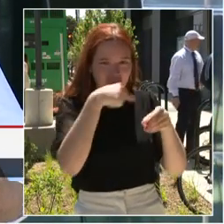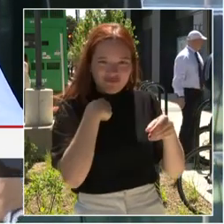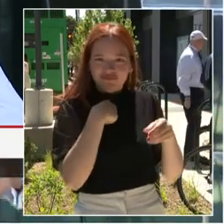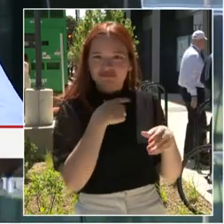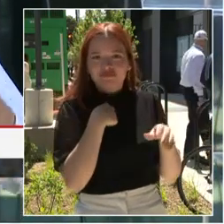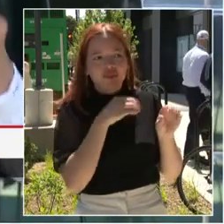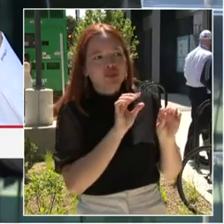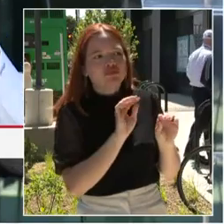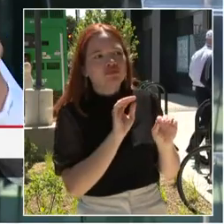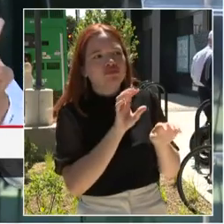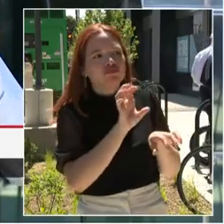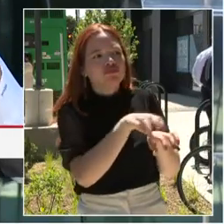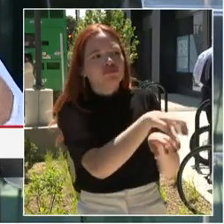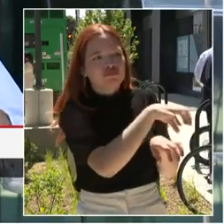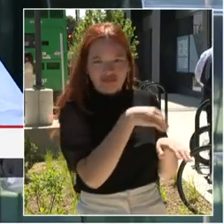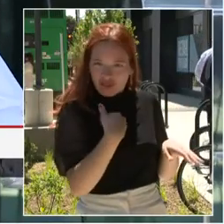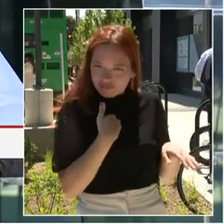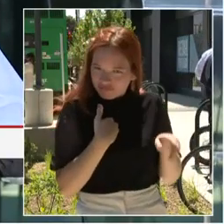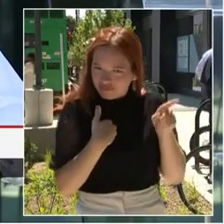we got